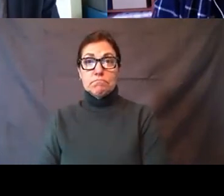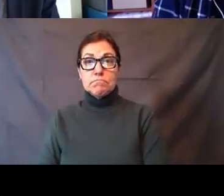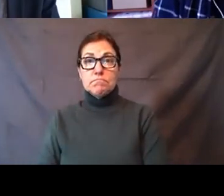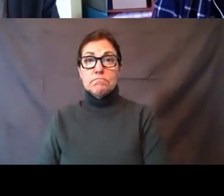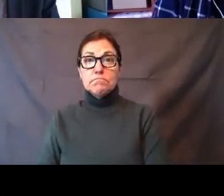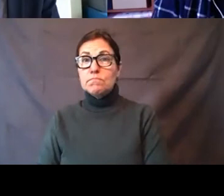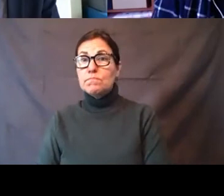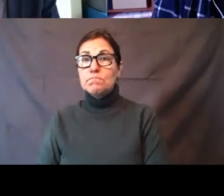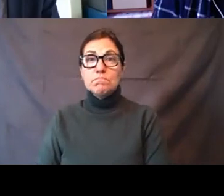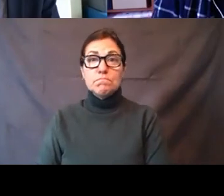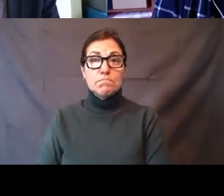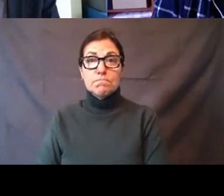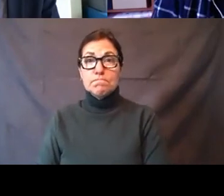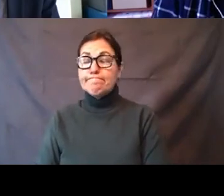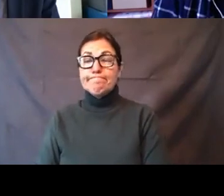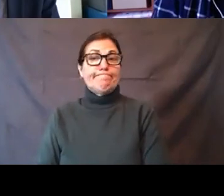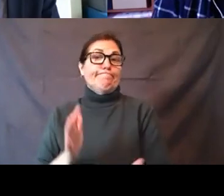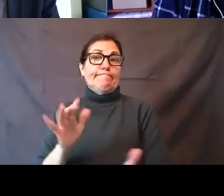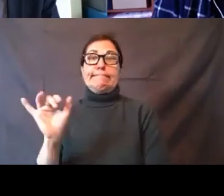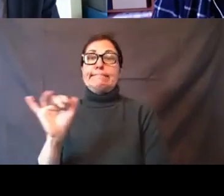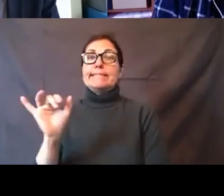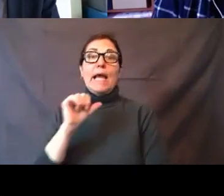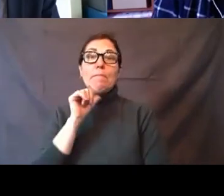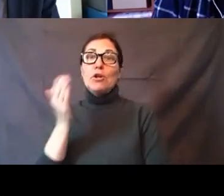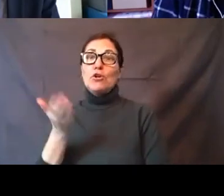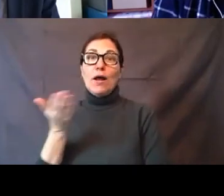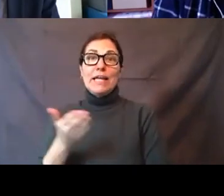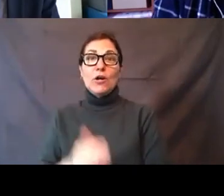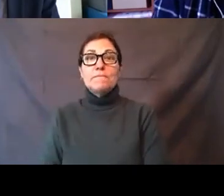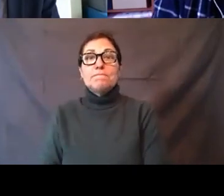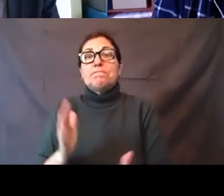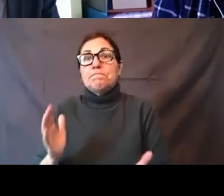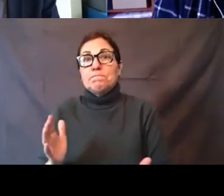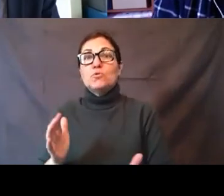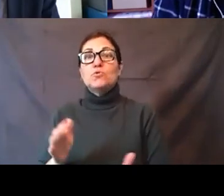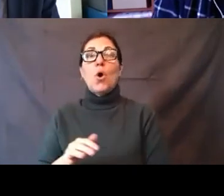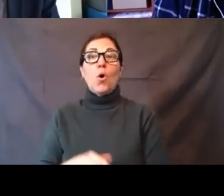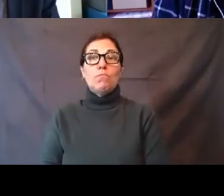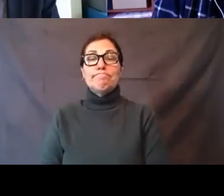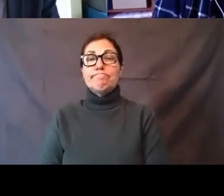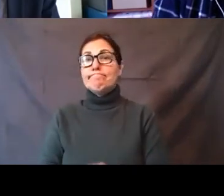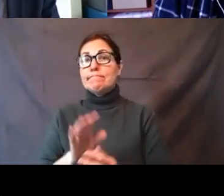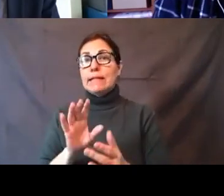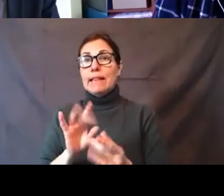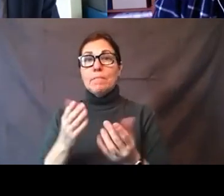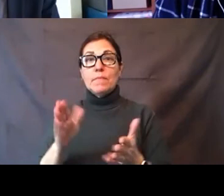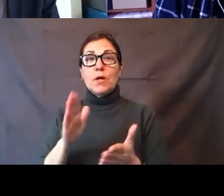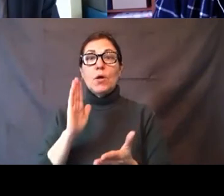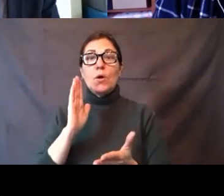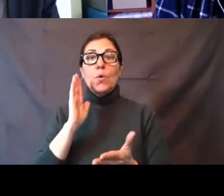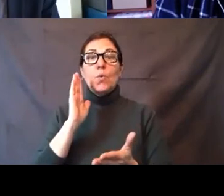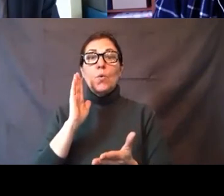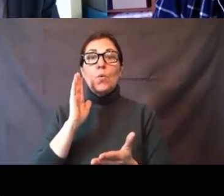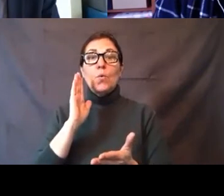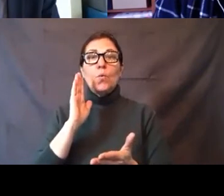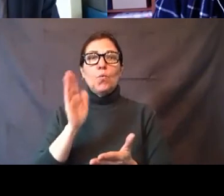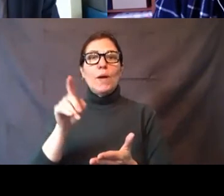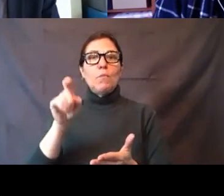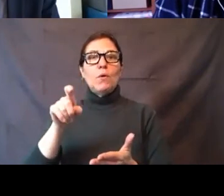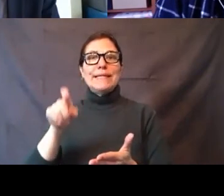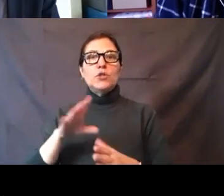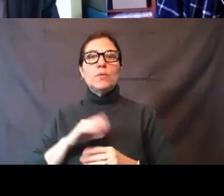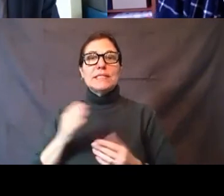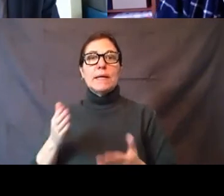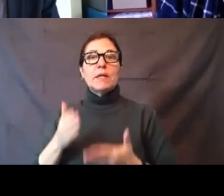That individual is also not here. With that being said, we will adjourn. Well, we'll need to take a motion to adjourn our